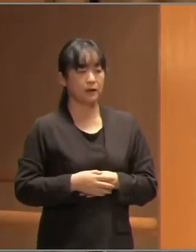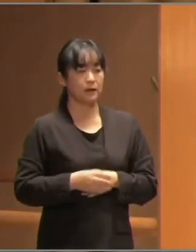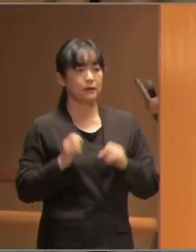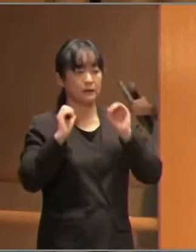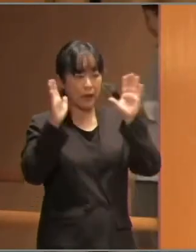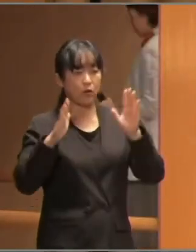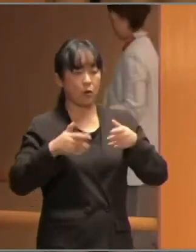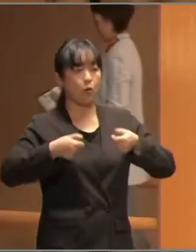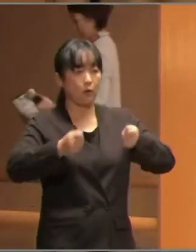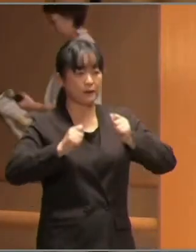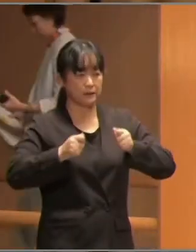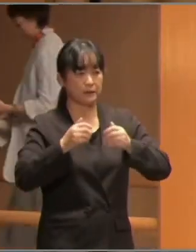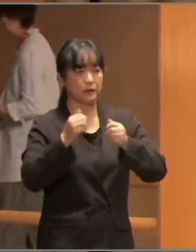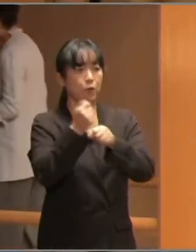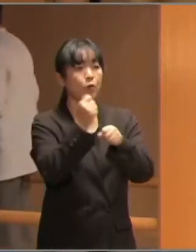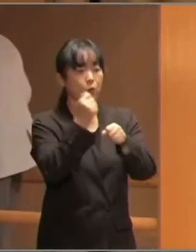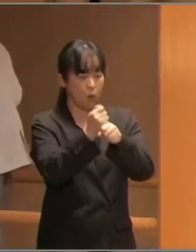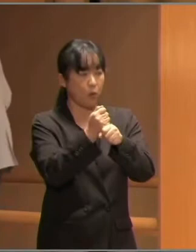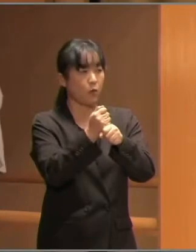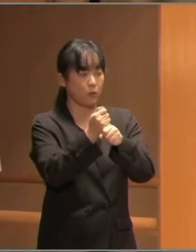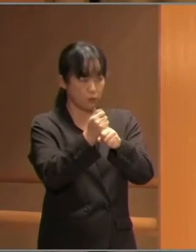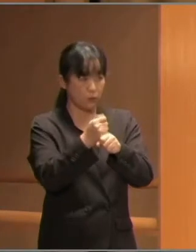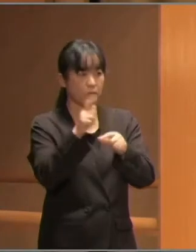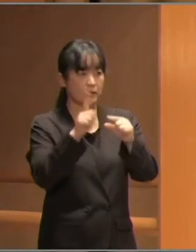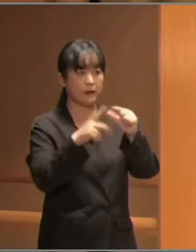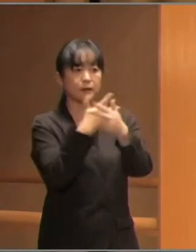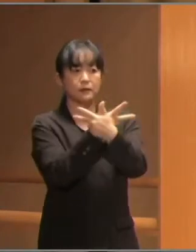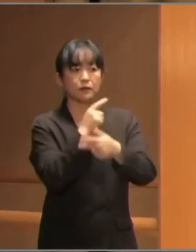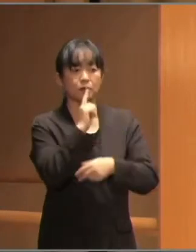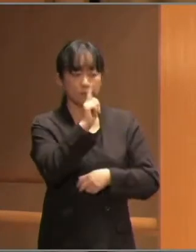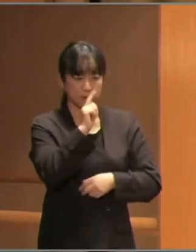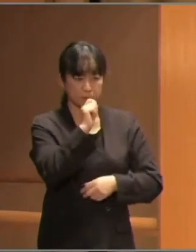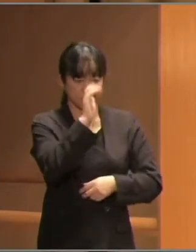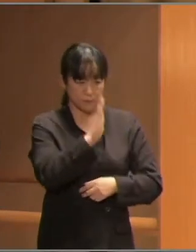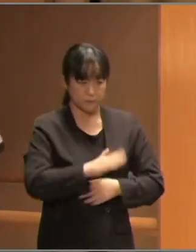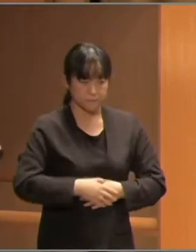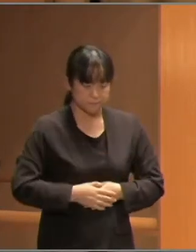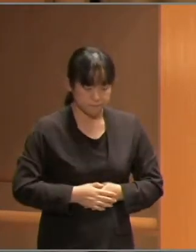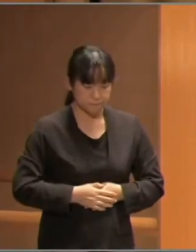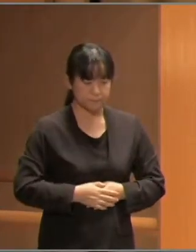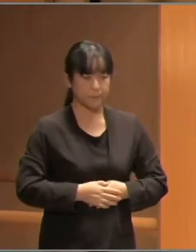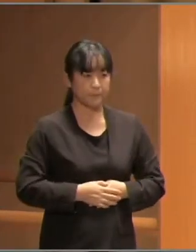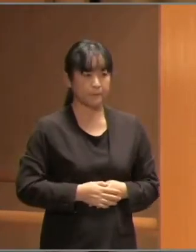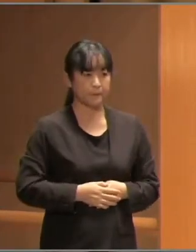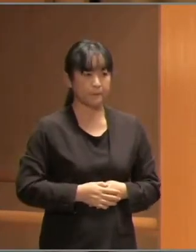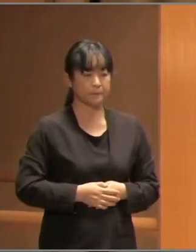I'm from Ise City. I'm Yoshie Nakagita of Taiho Washi Kogyo.